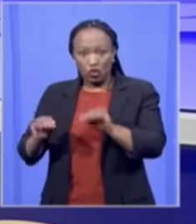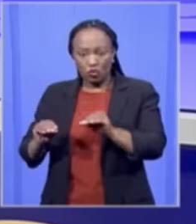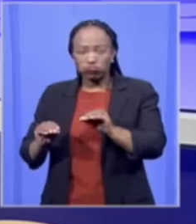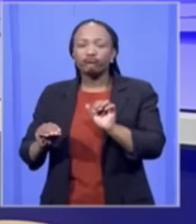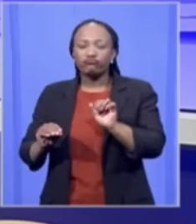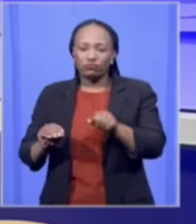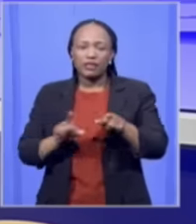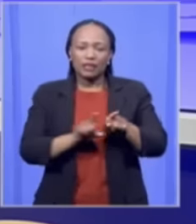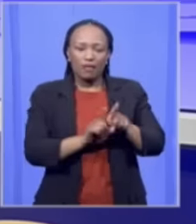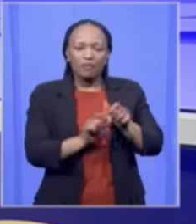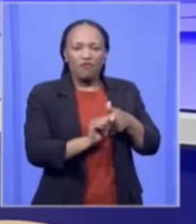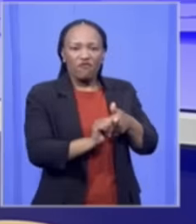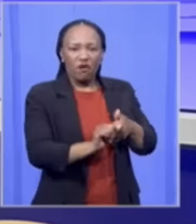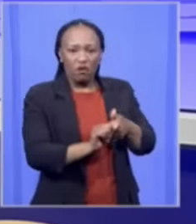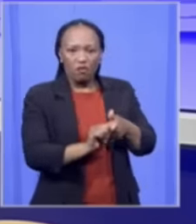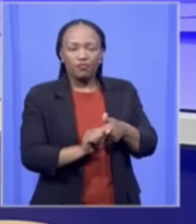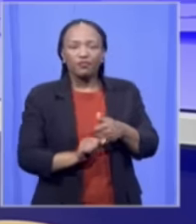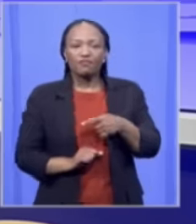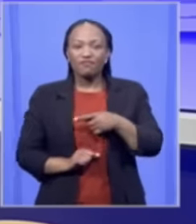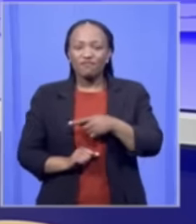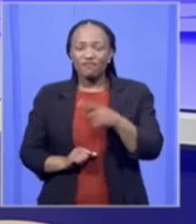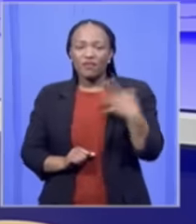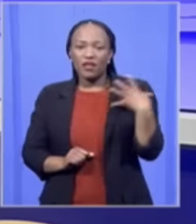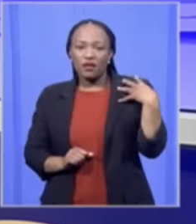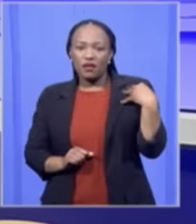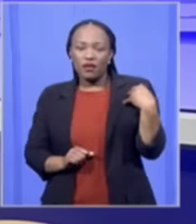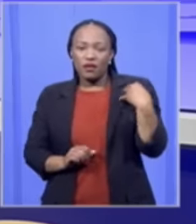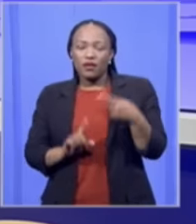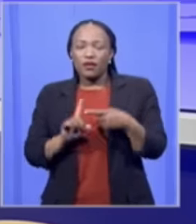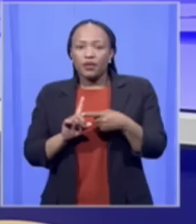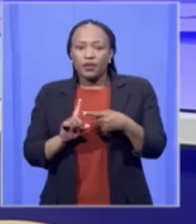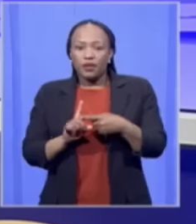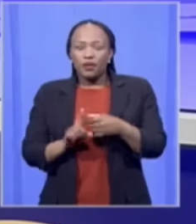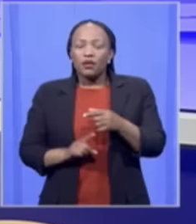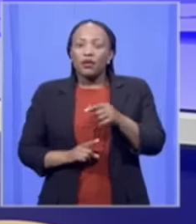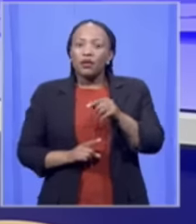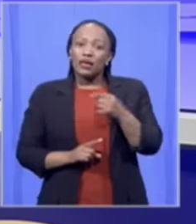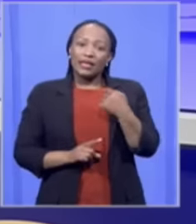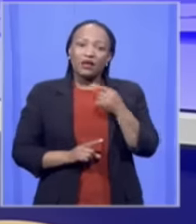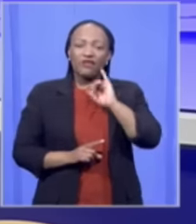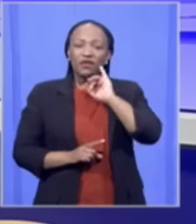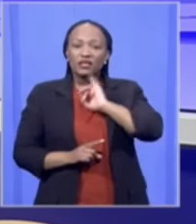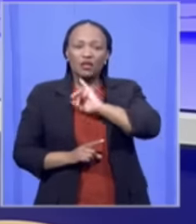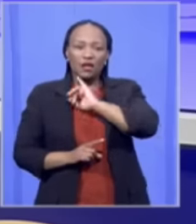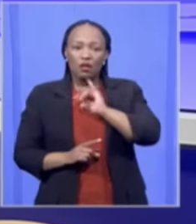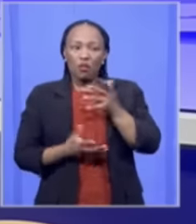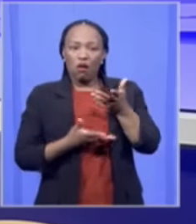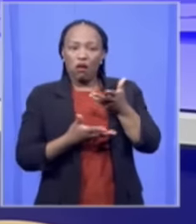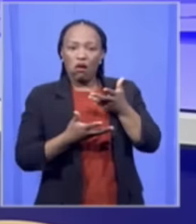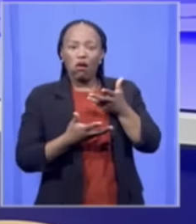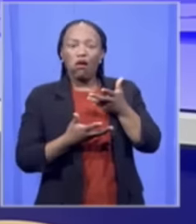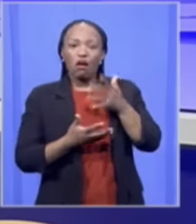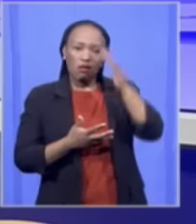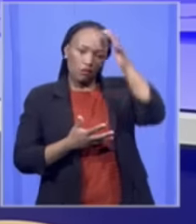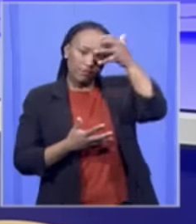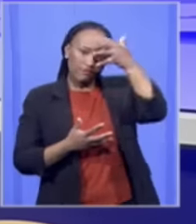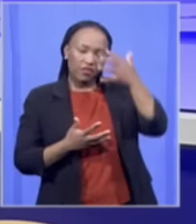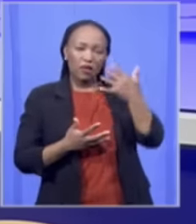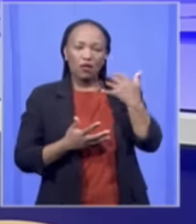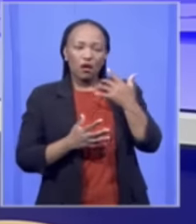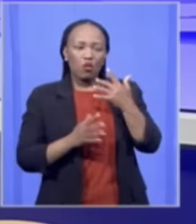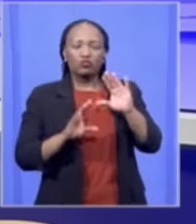Benjamin Netanyahu a re morago ga dipuisano le moporesidente Trump go sa le gale gompieno Israele e khutlisitse ditlhaselo tsa